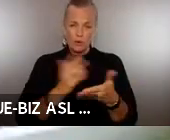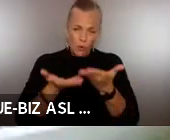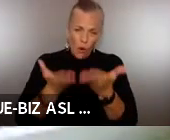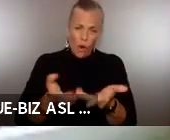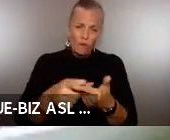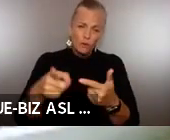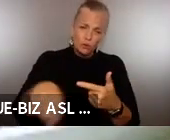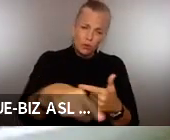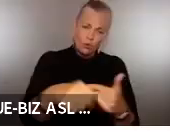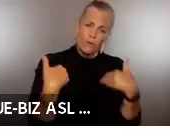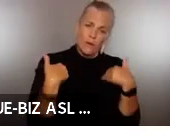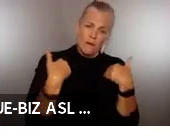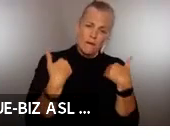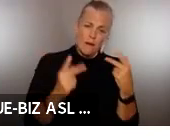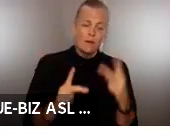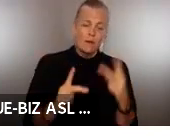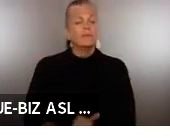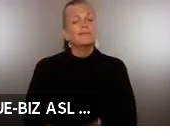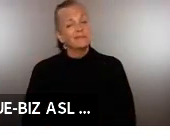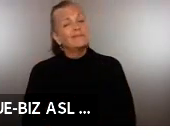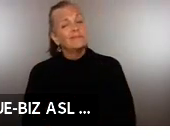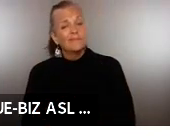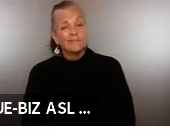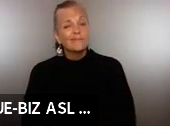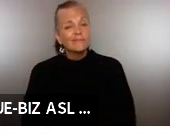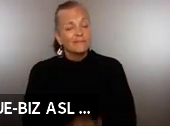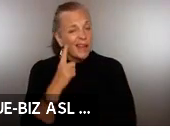So yeah, I think that's great.